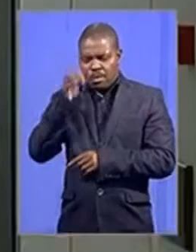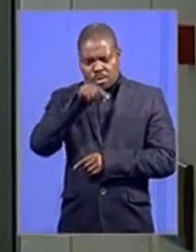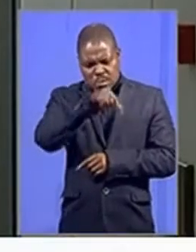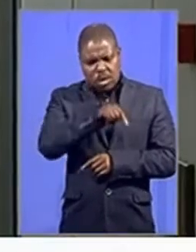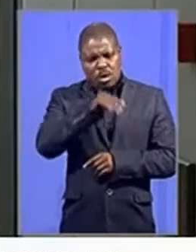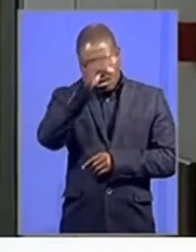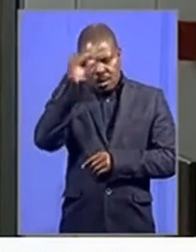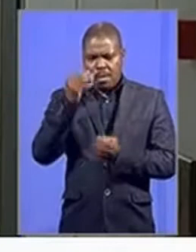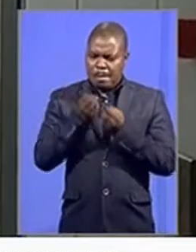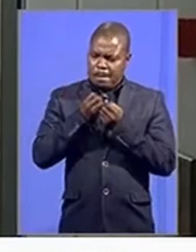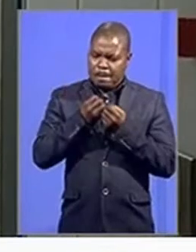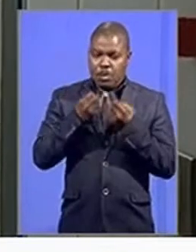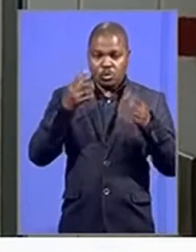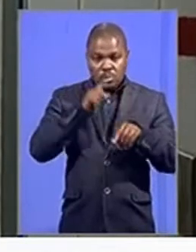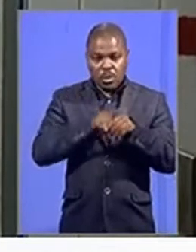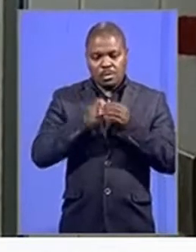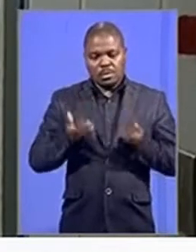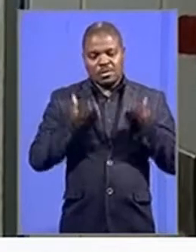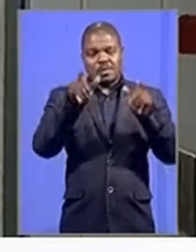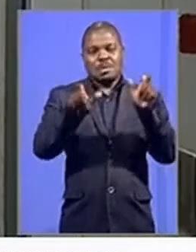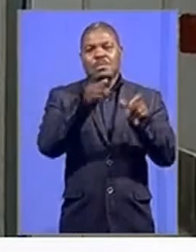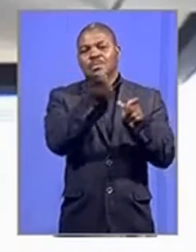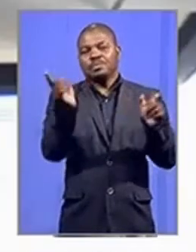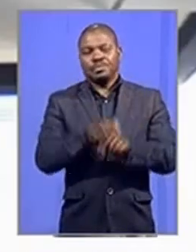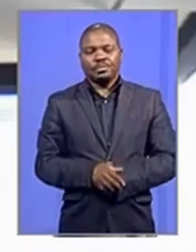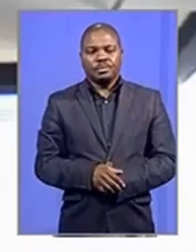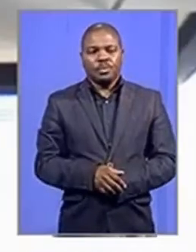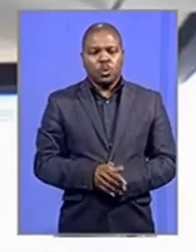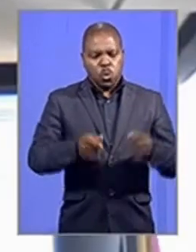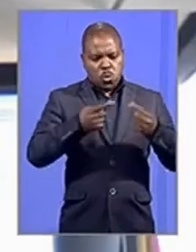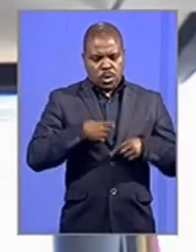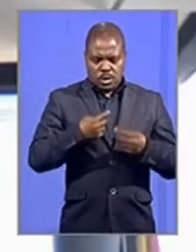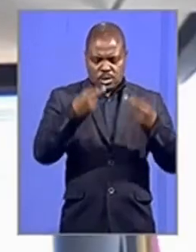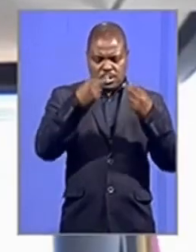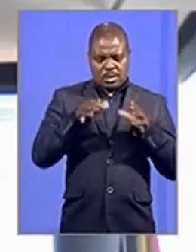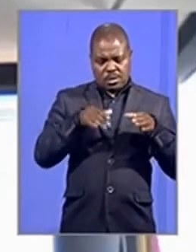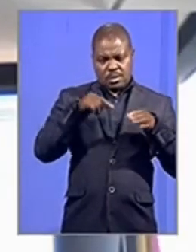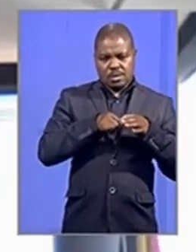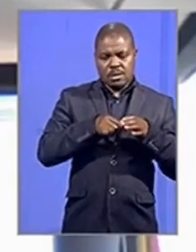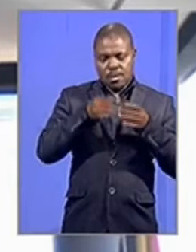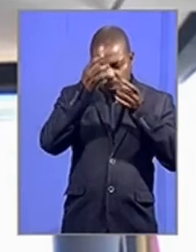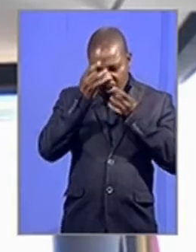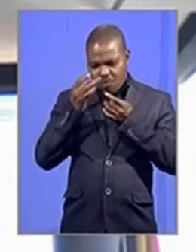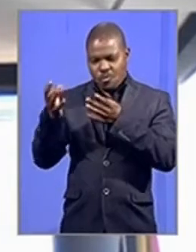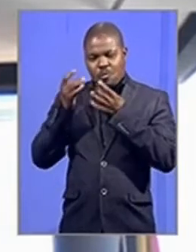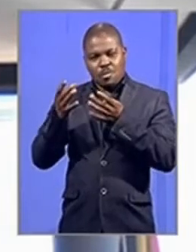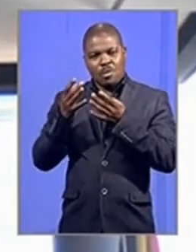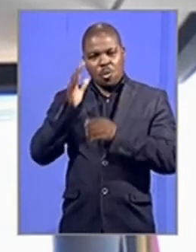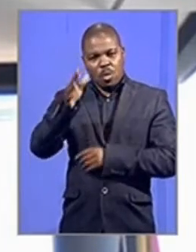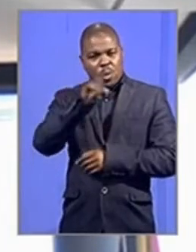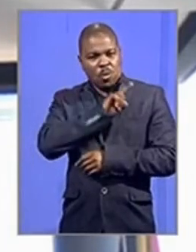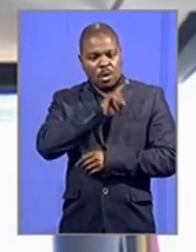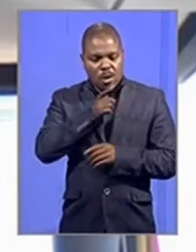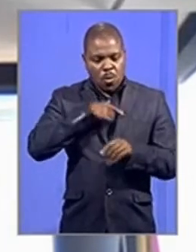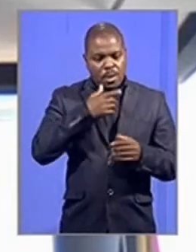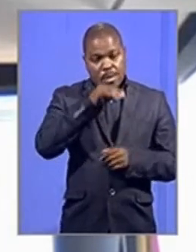fepela boholo ba ditshebeletso ho baahi. We see ourselves providing information because we are the custodian of the register